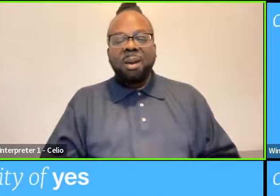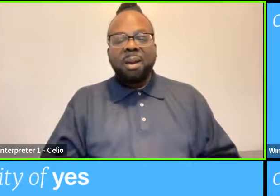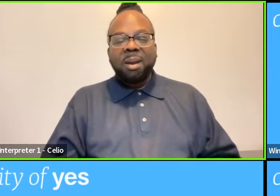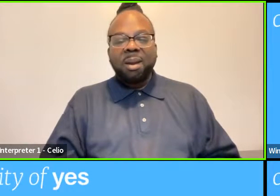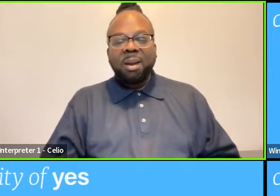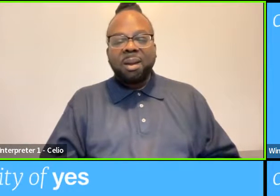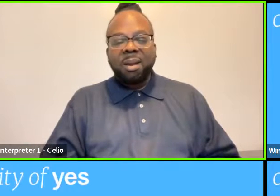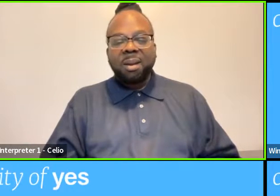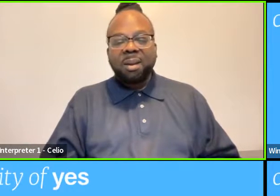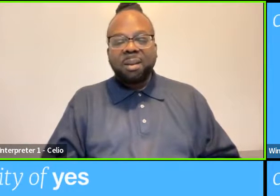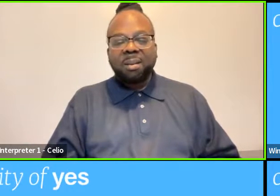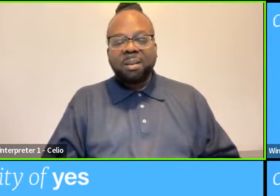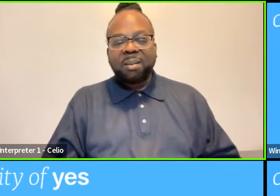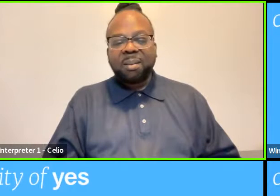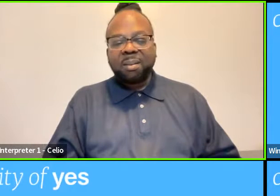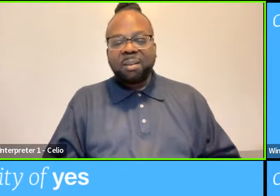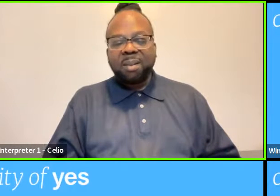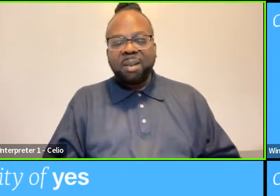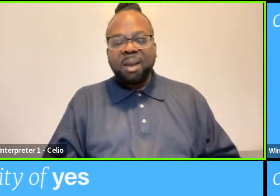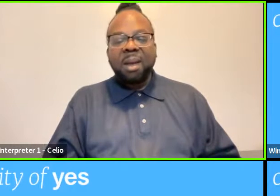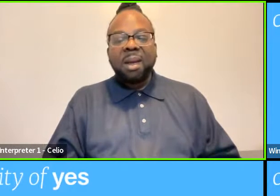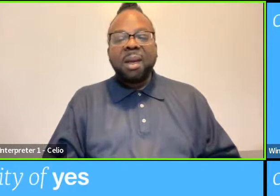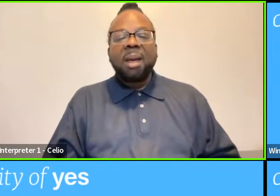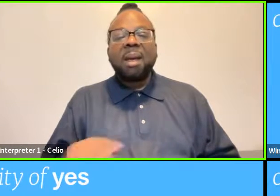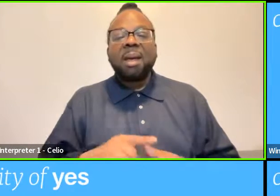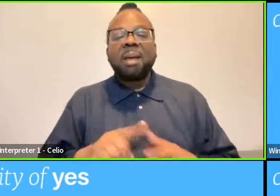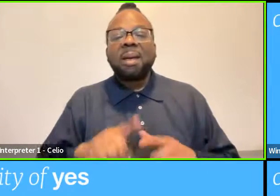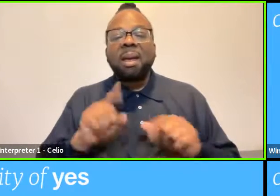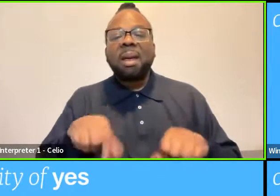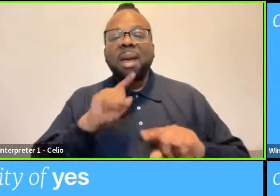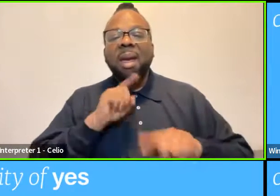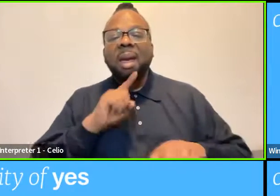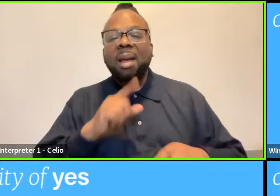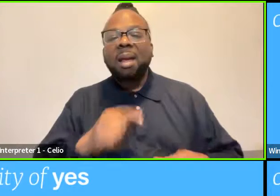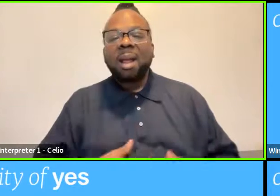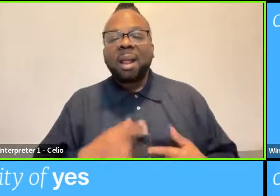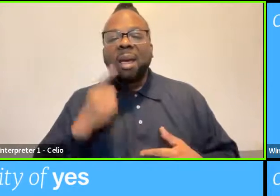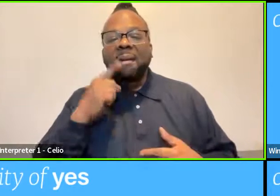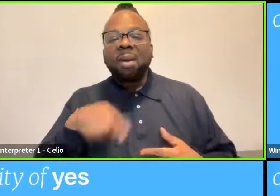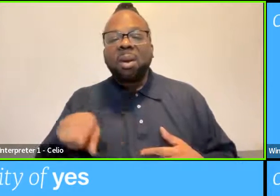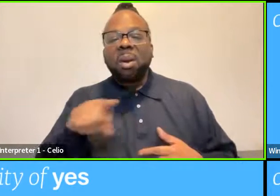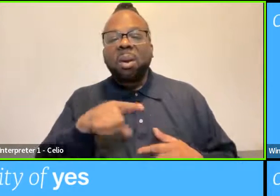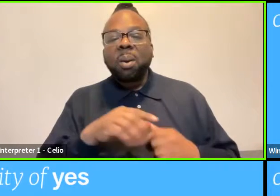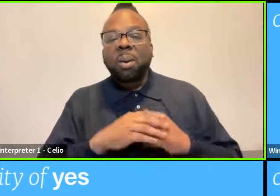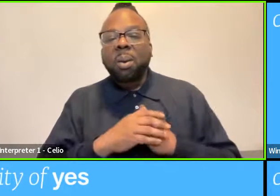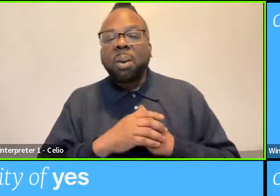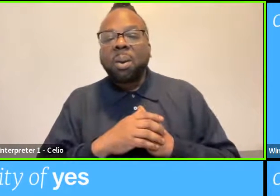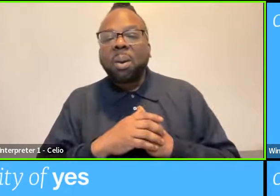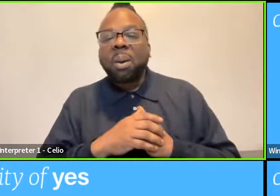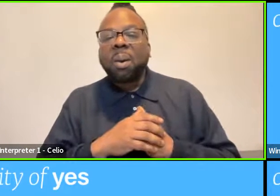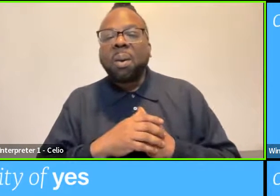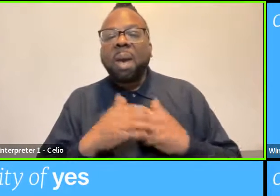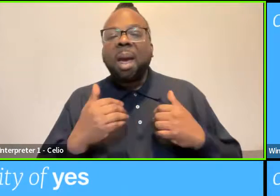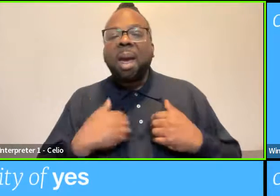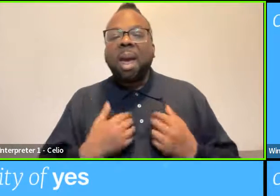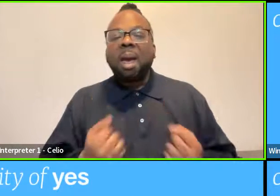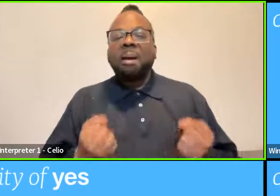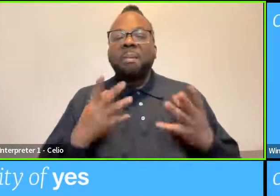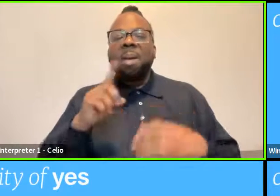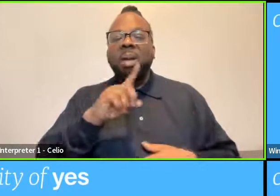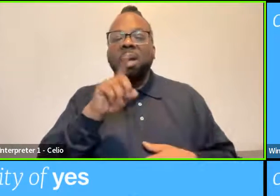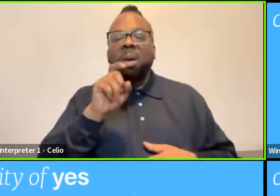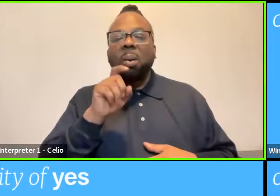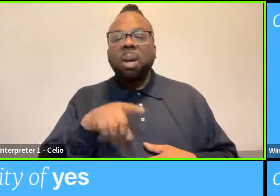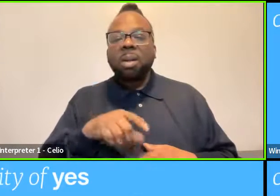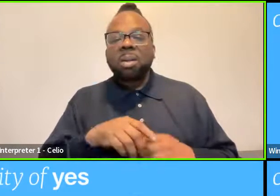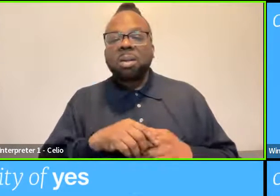function, and I'll be able to answer it live for you. I do want to say there's been a lot of questions about